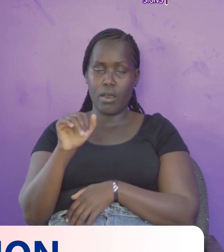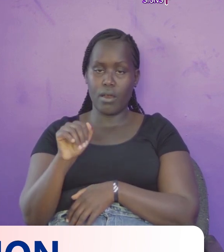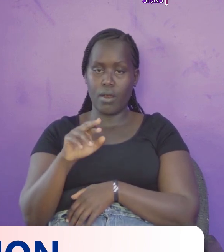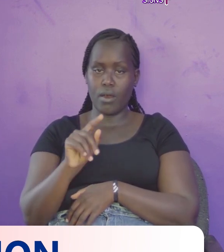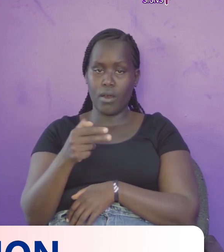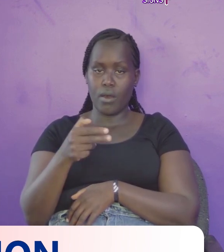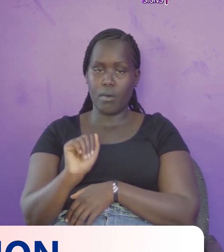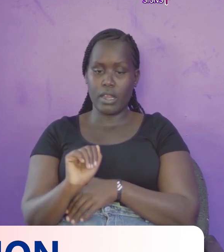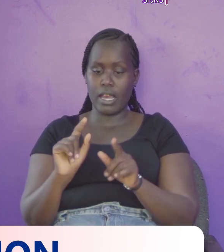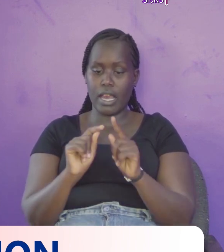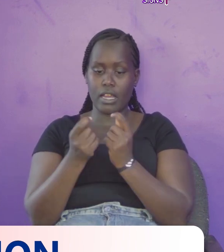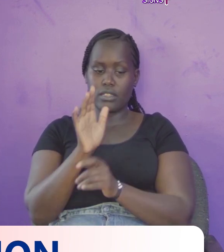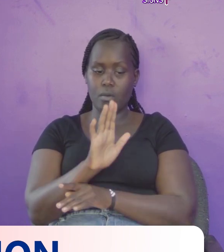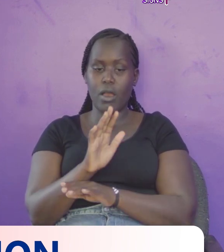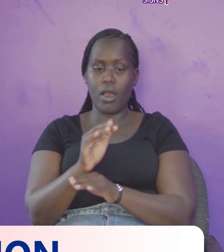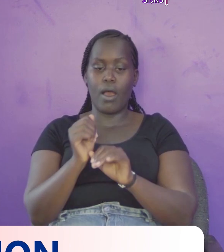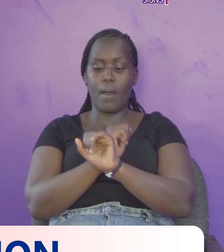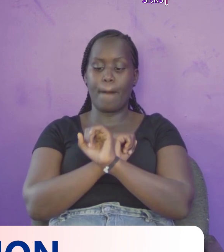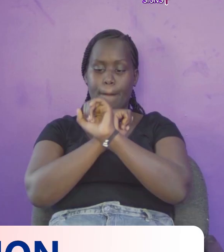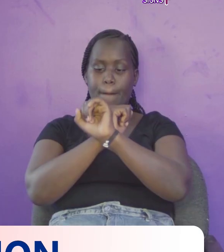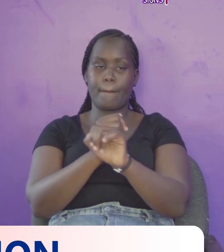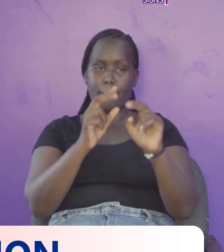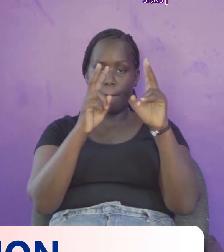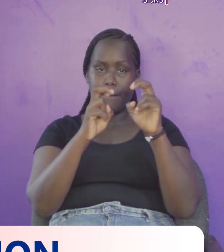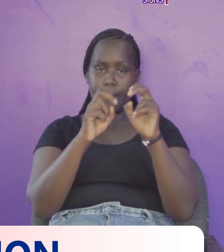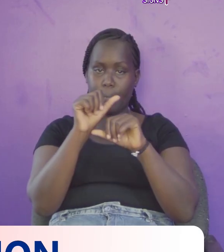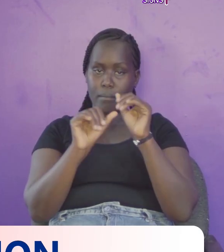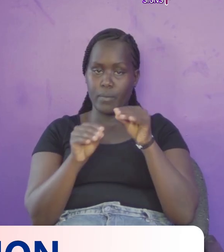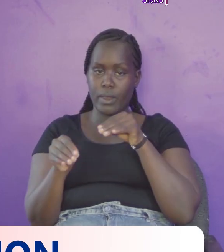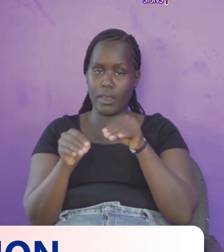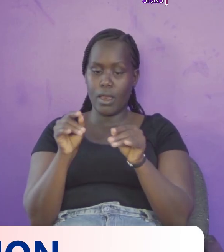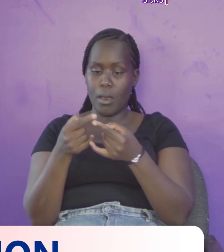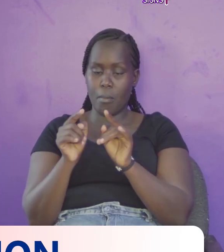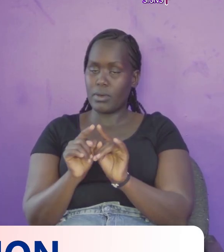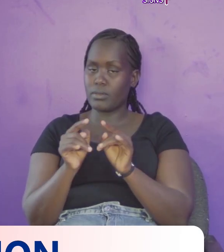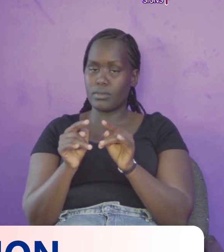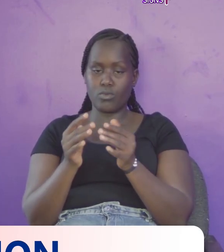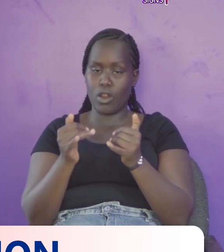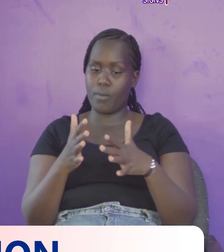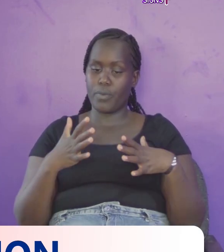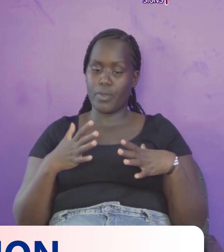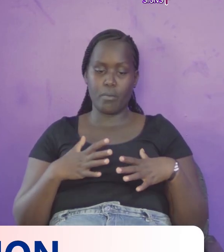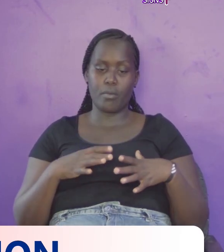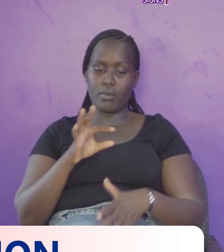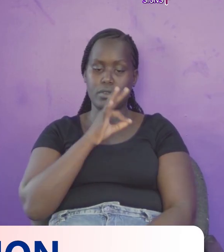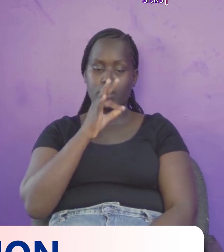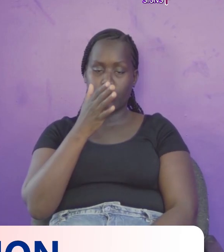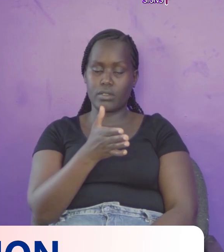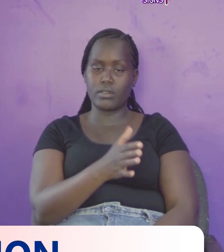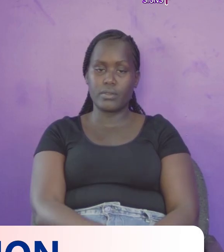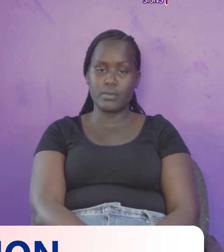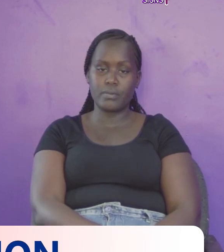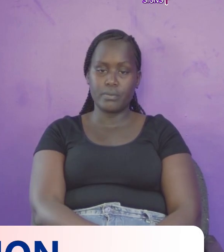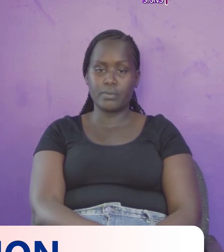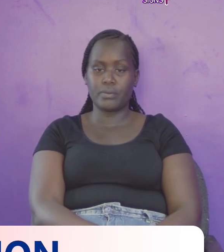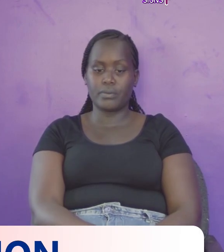busy protecting issues of the disabilities. But sasa, ground, that's where the spirit lies. Nikwambie Mr.